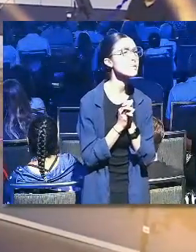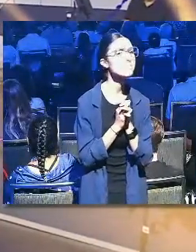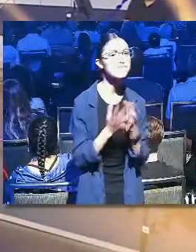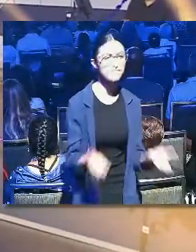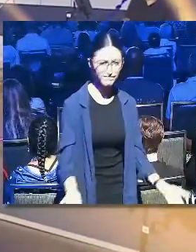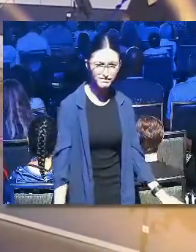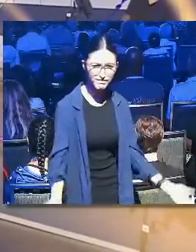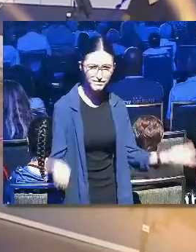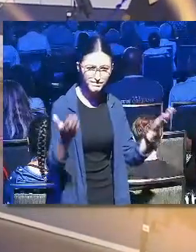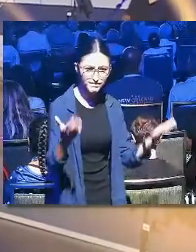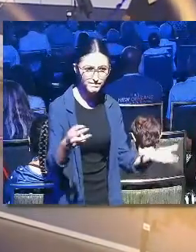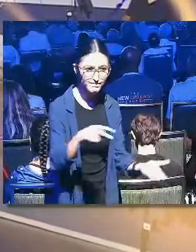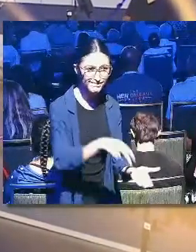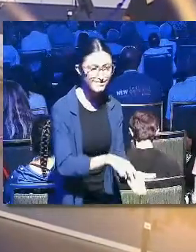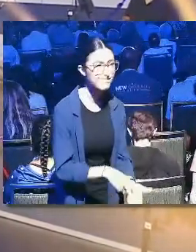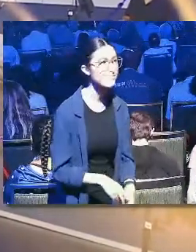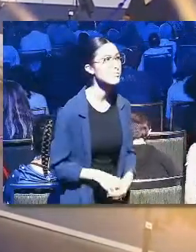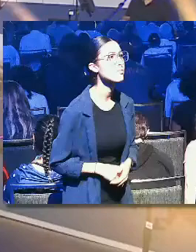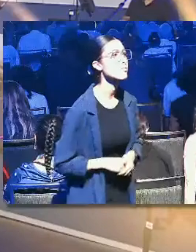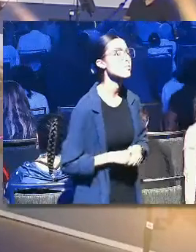we stand, church?